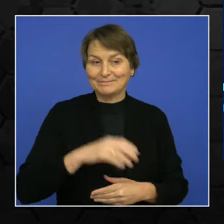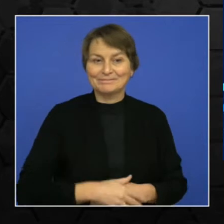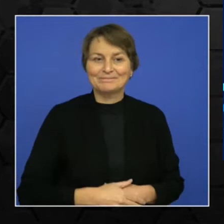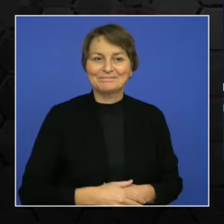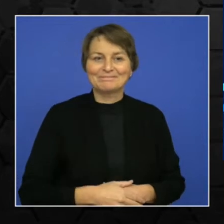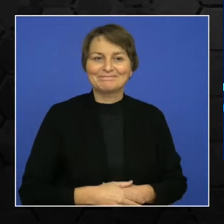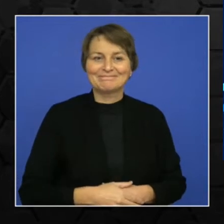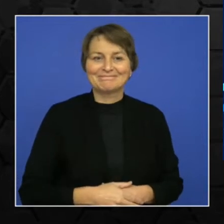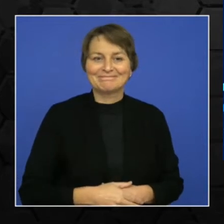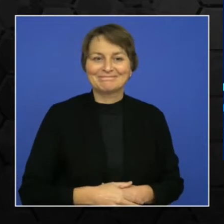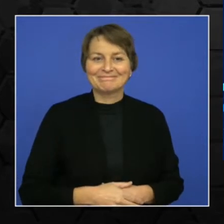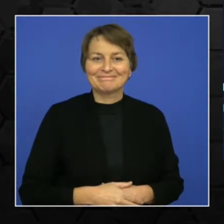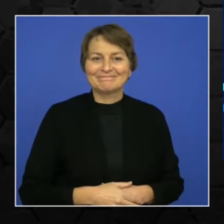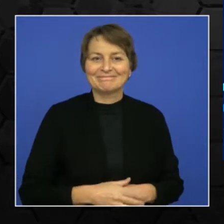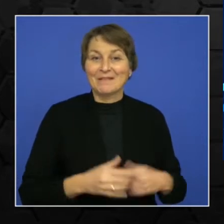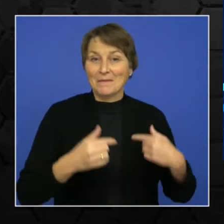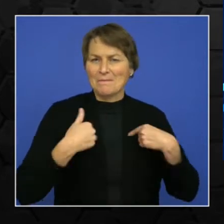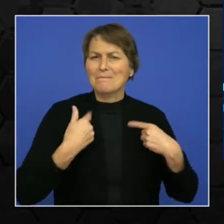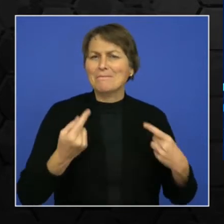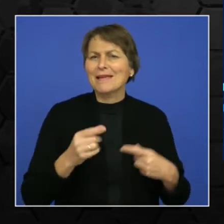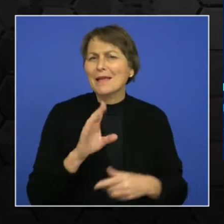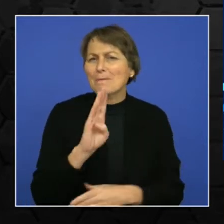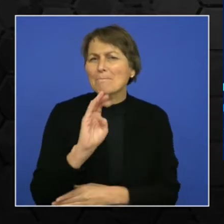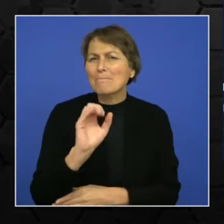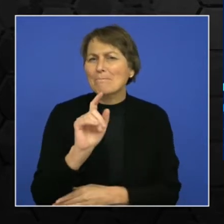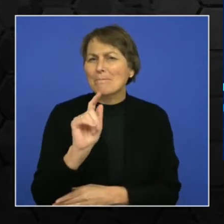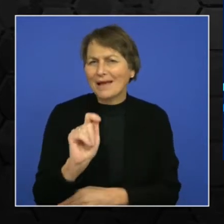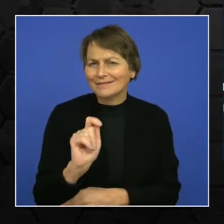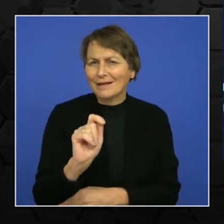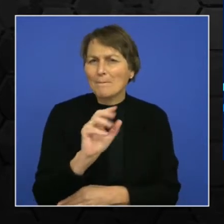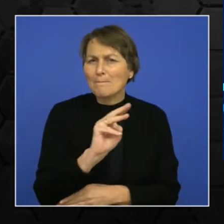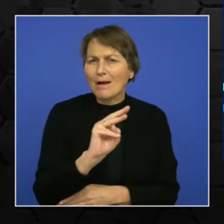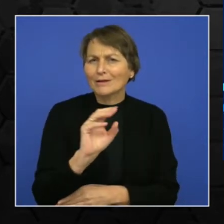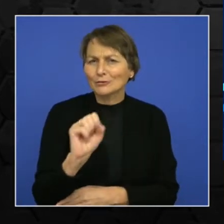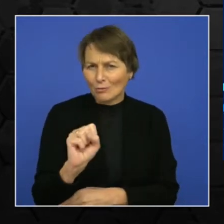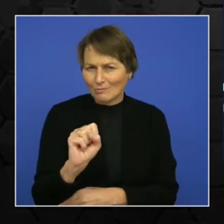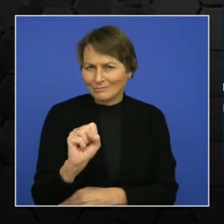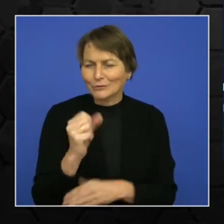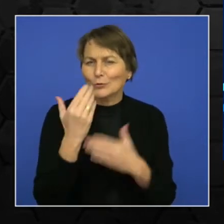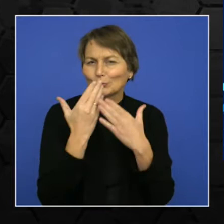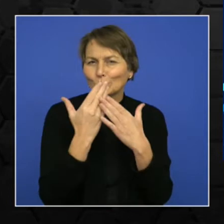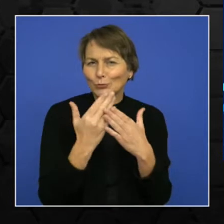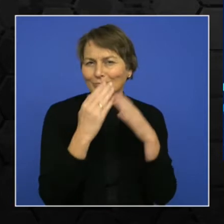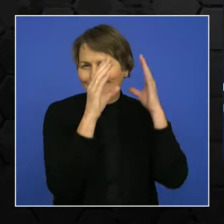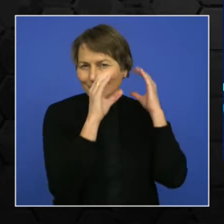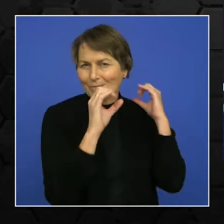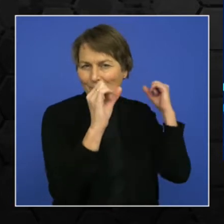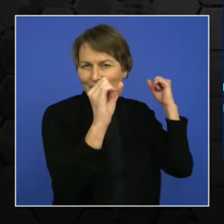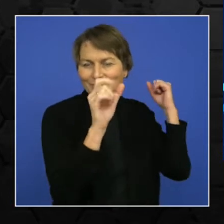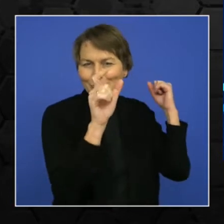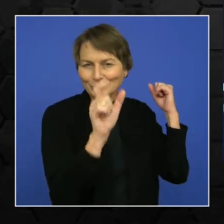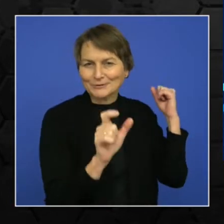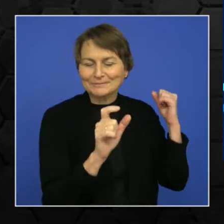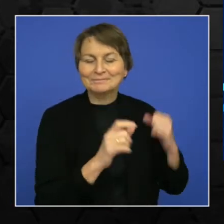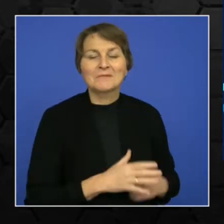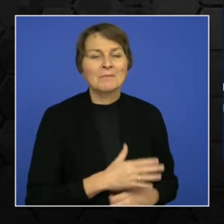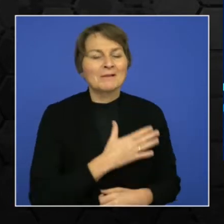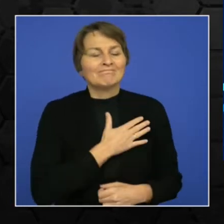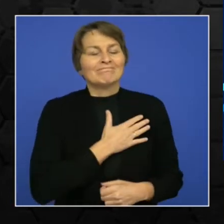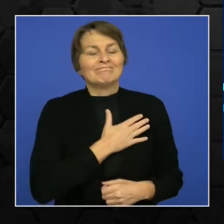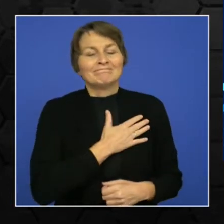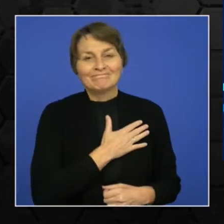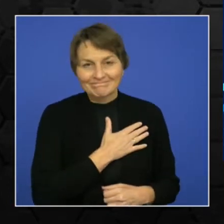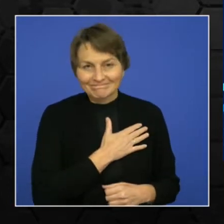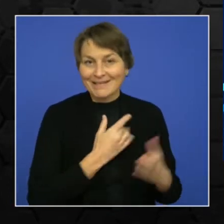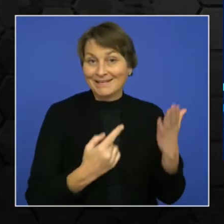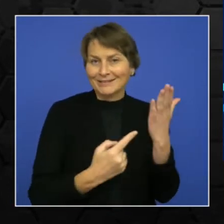am currently a Beta Microsoft Student Learn Ambassador, and I have I have a lot of passion in technology, and